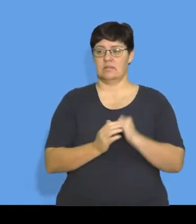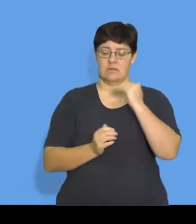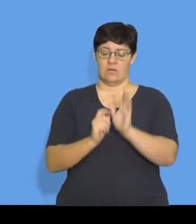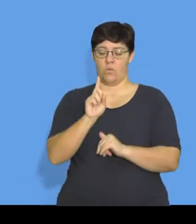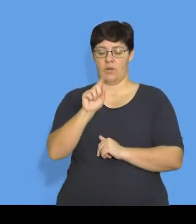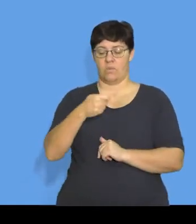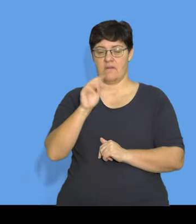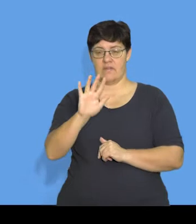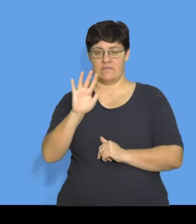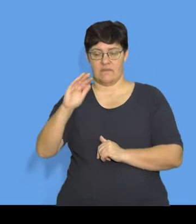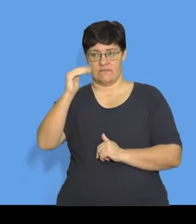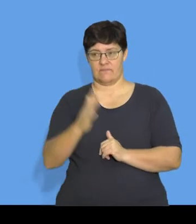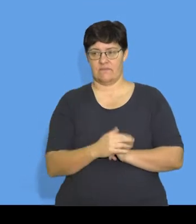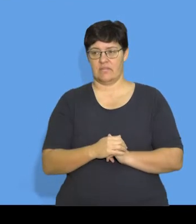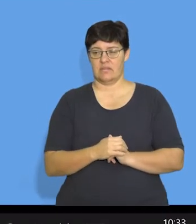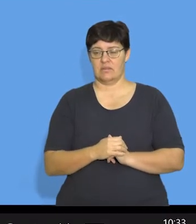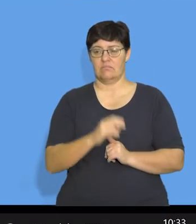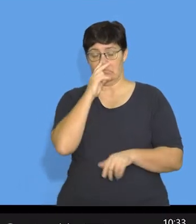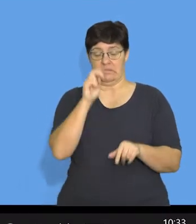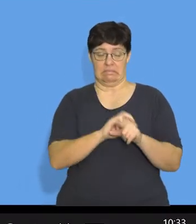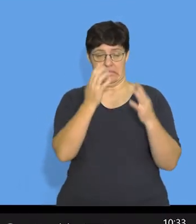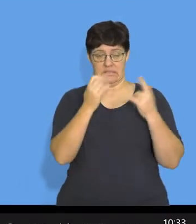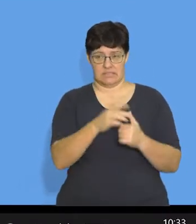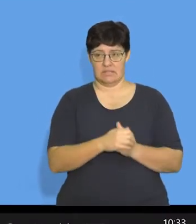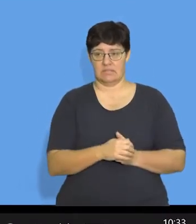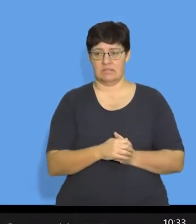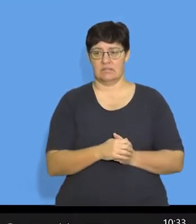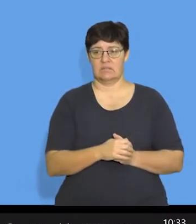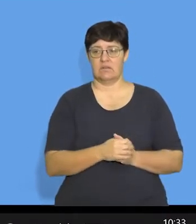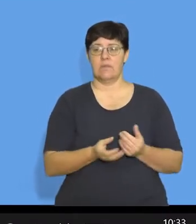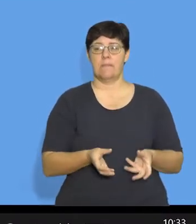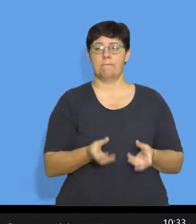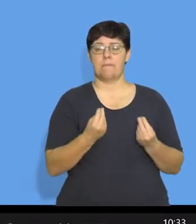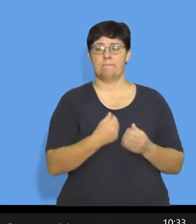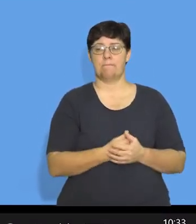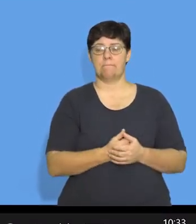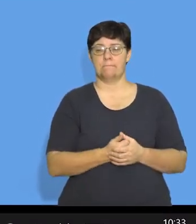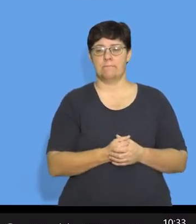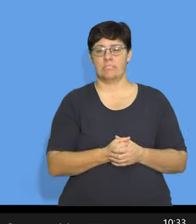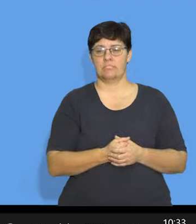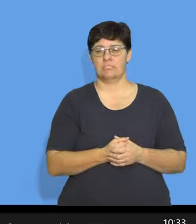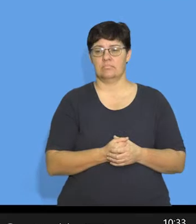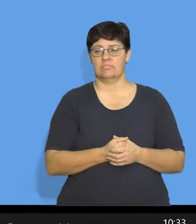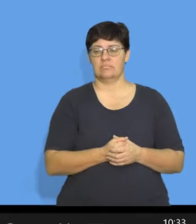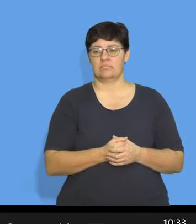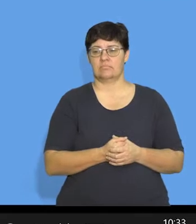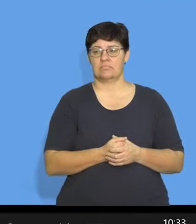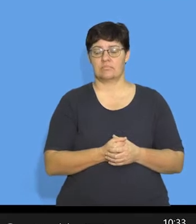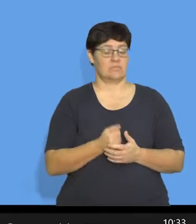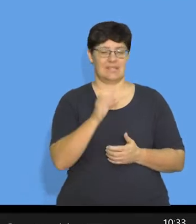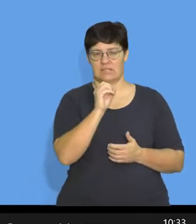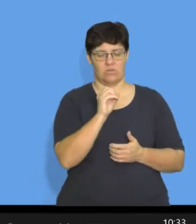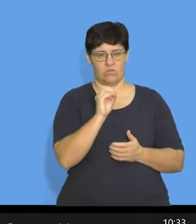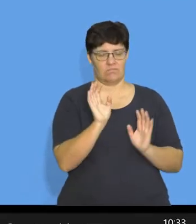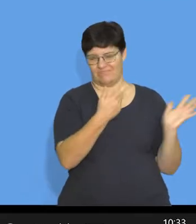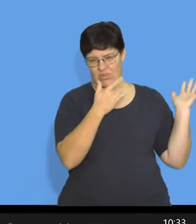5. Absolutely need my calculator. So we've got, let's just get rid of that. The 0 we don't need